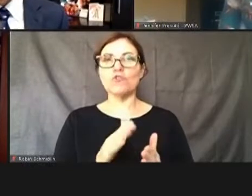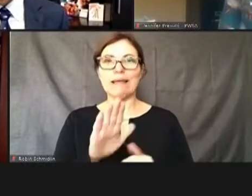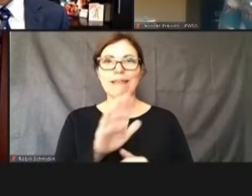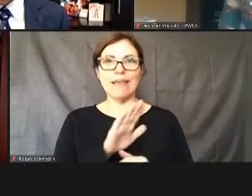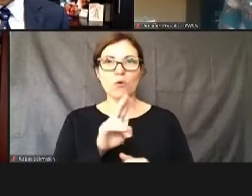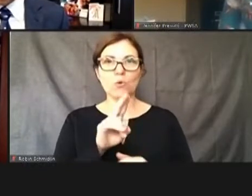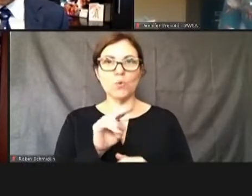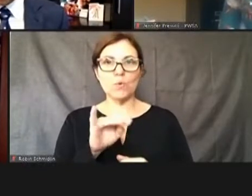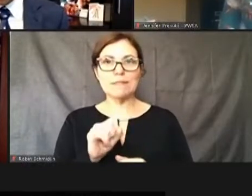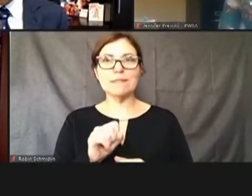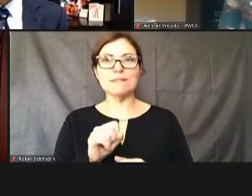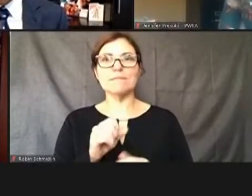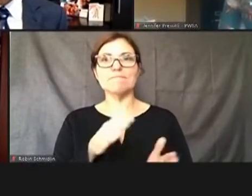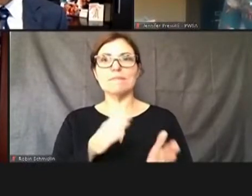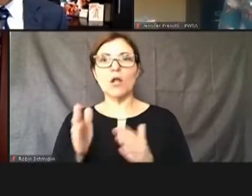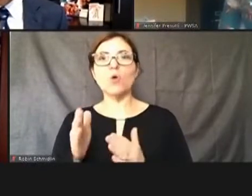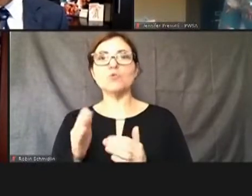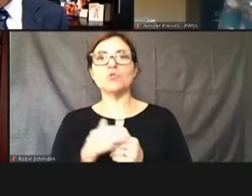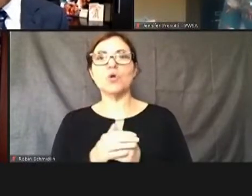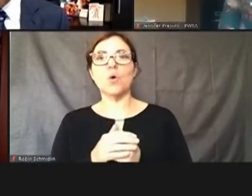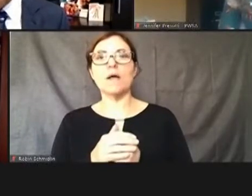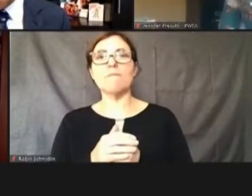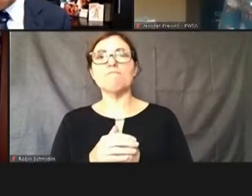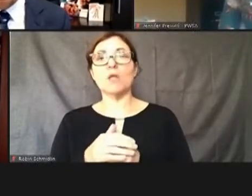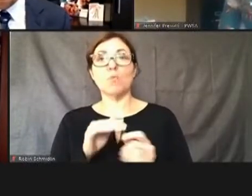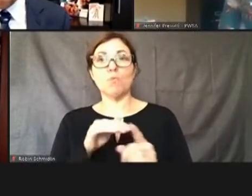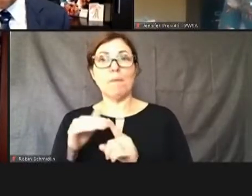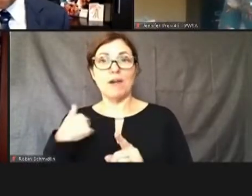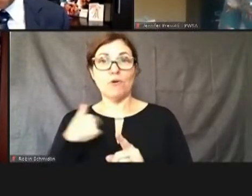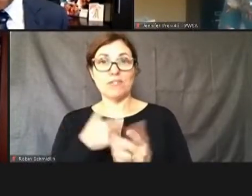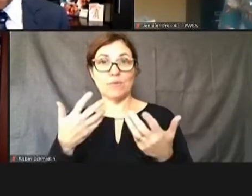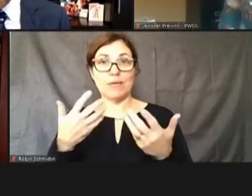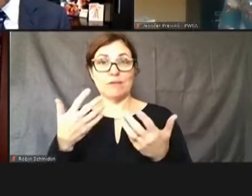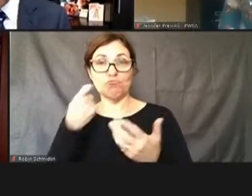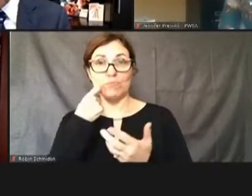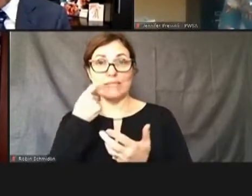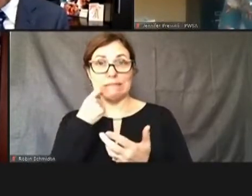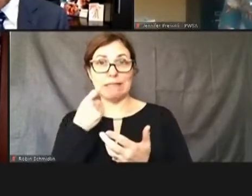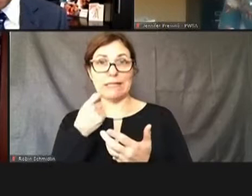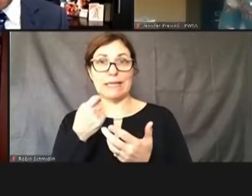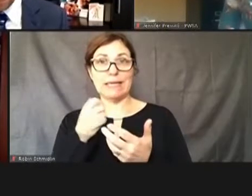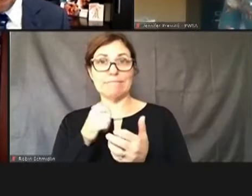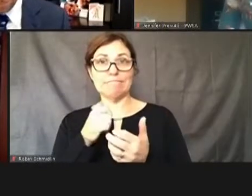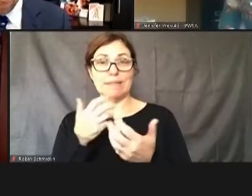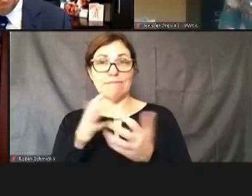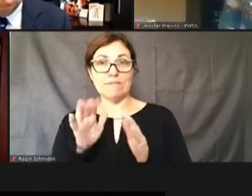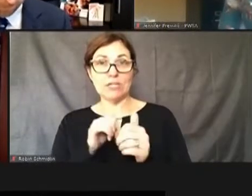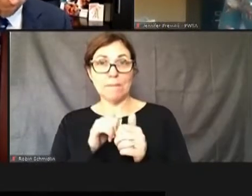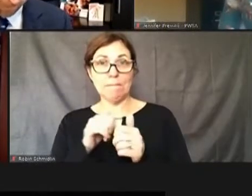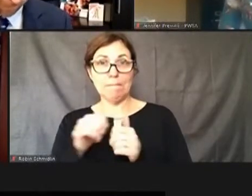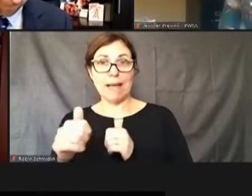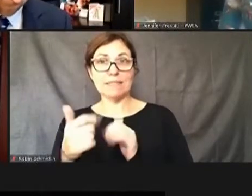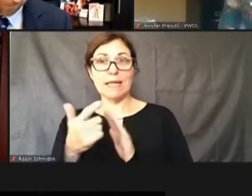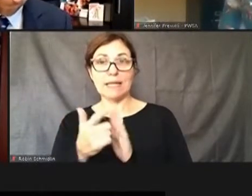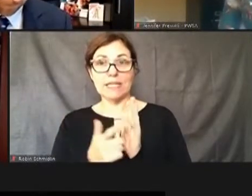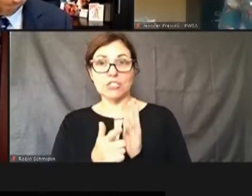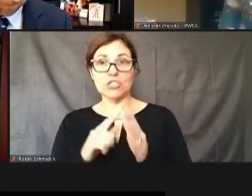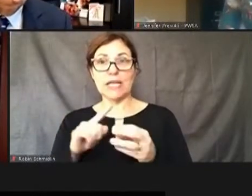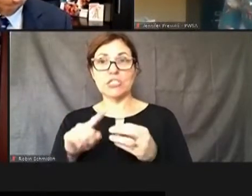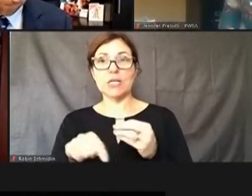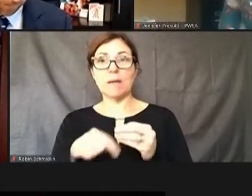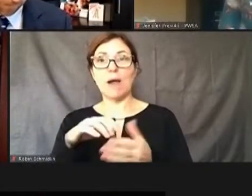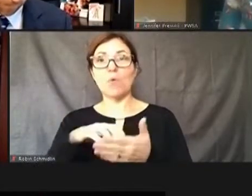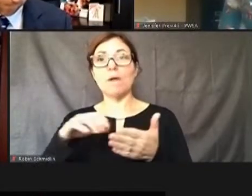And just as a reminder, since we recently passed legislation regarding removing the Social Security offset,